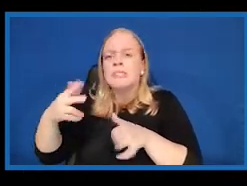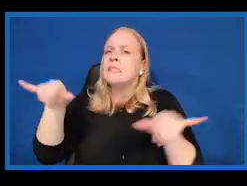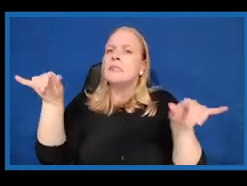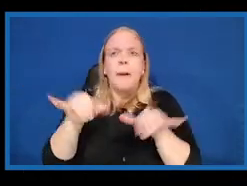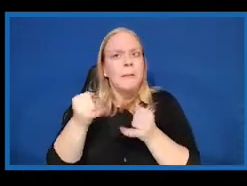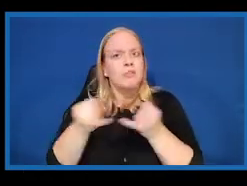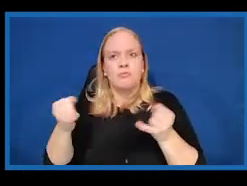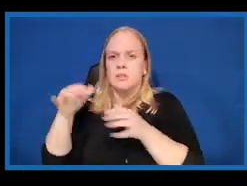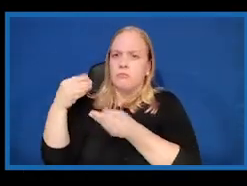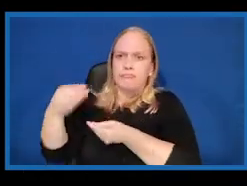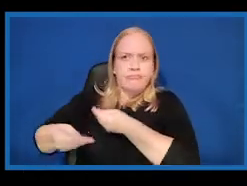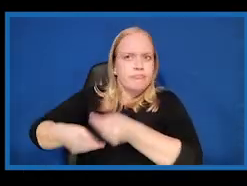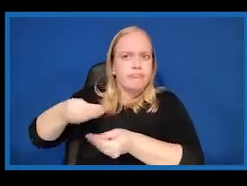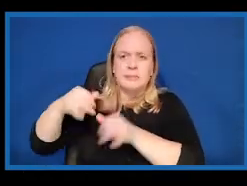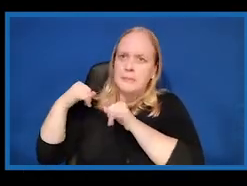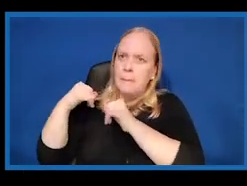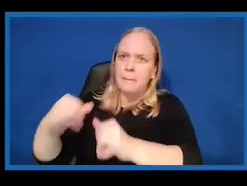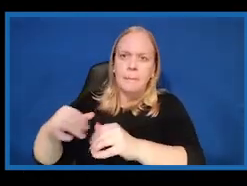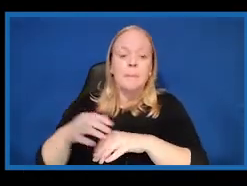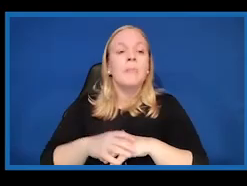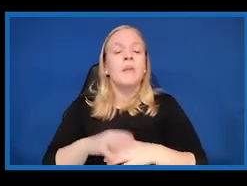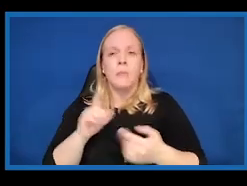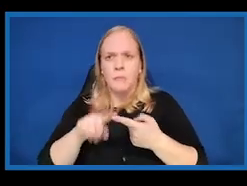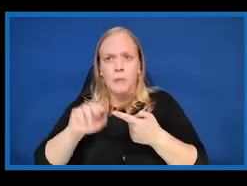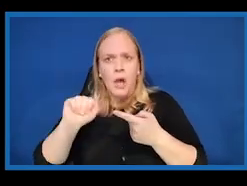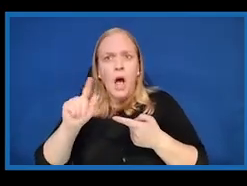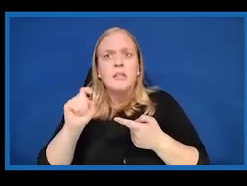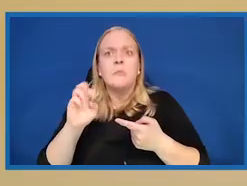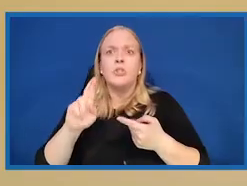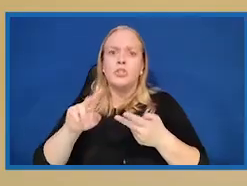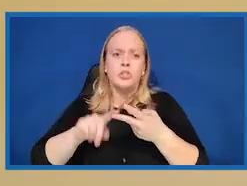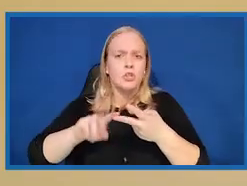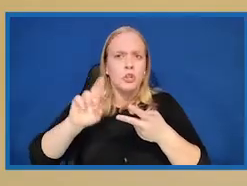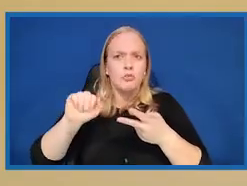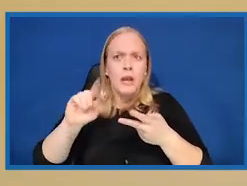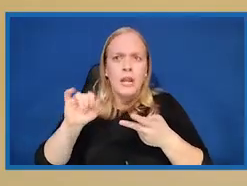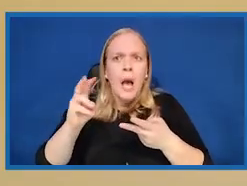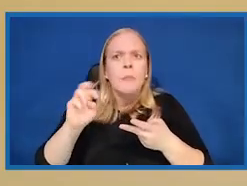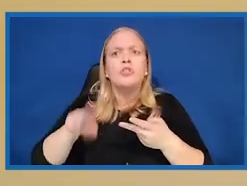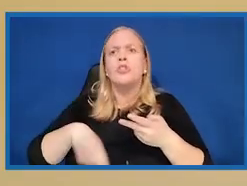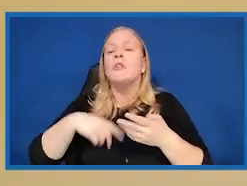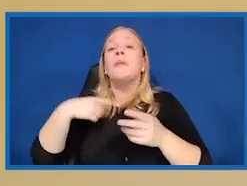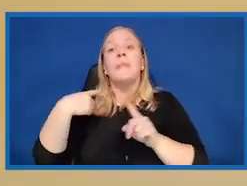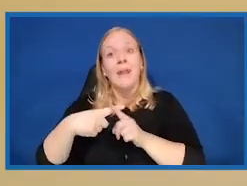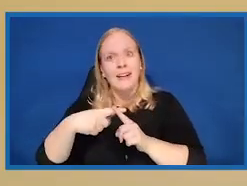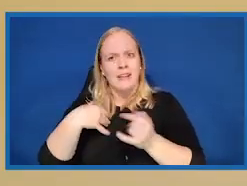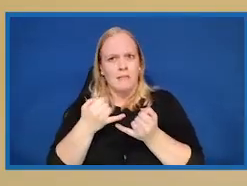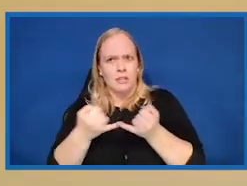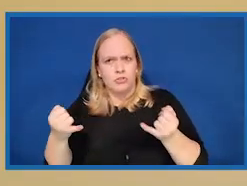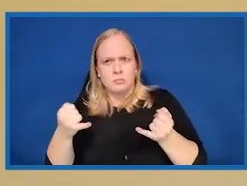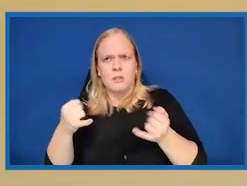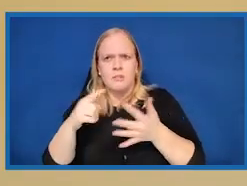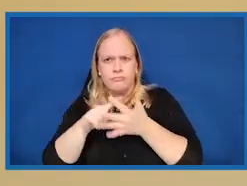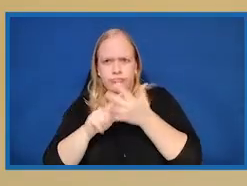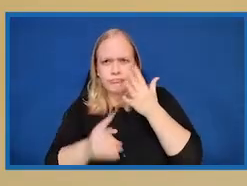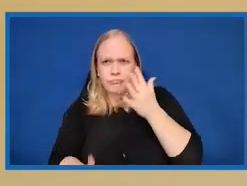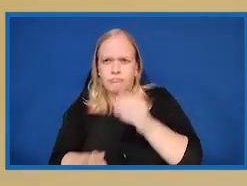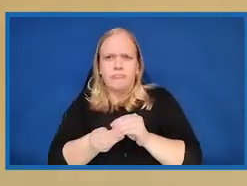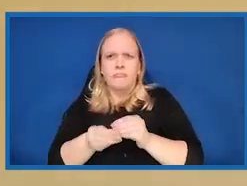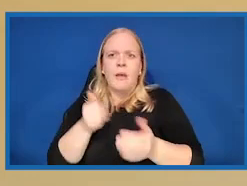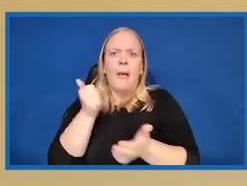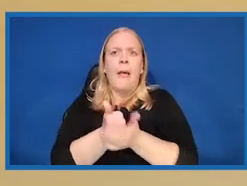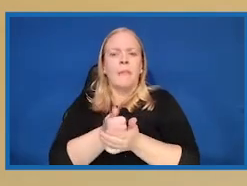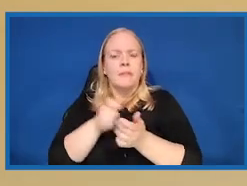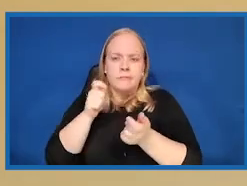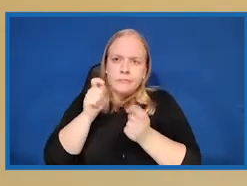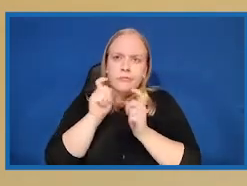top of the altimeter and the radiometer and all the instrument to provide a precise orbit measurement of the satellite, we also